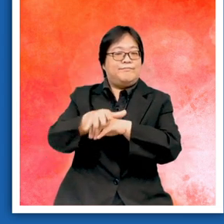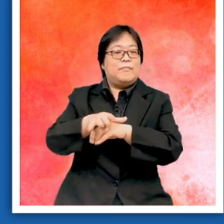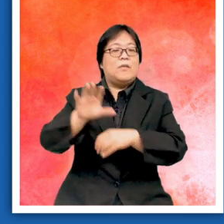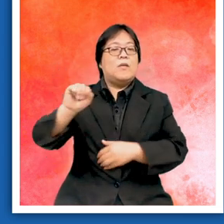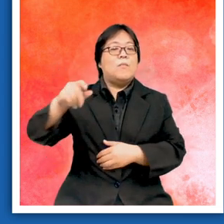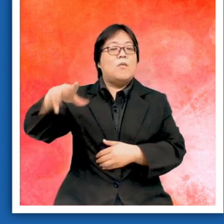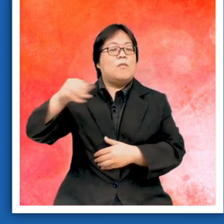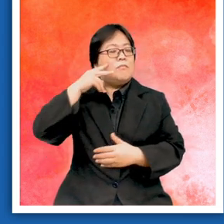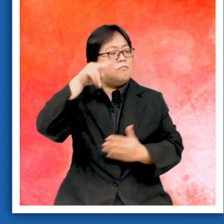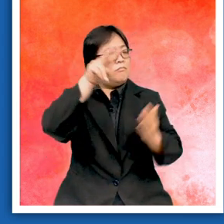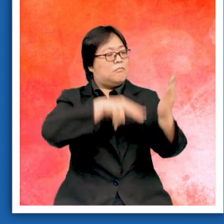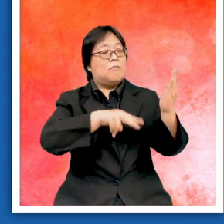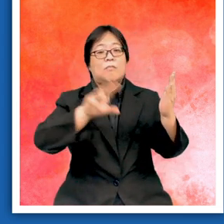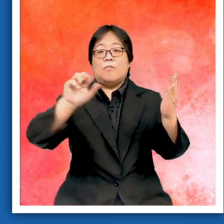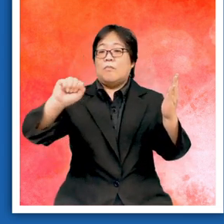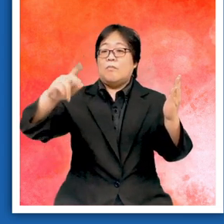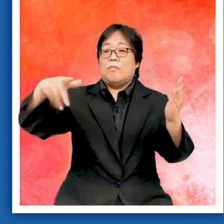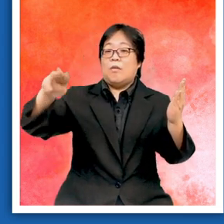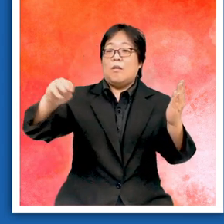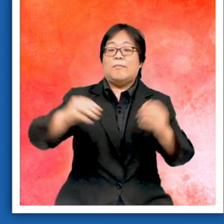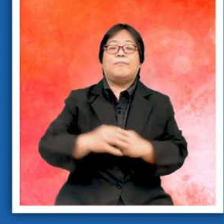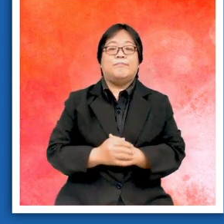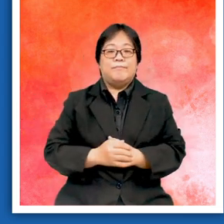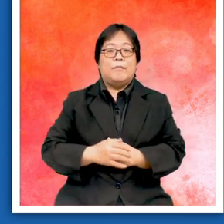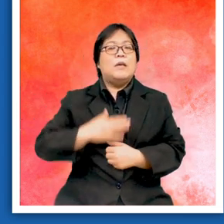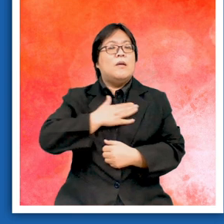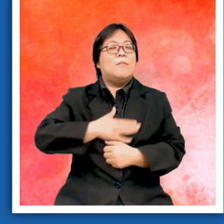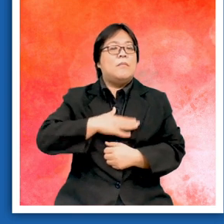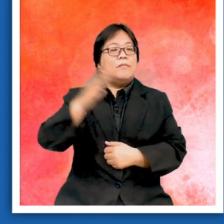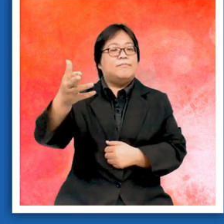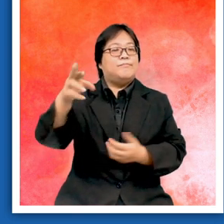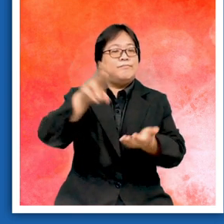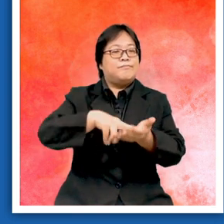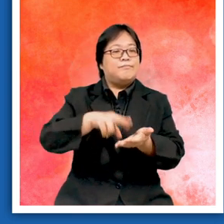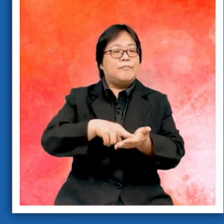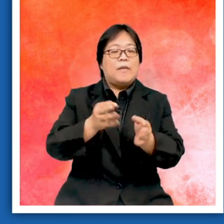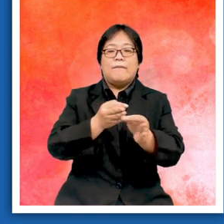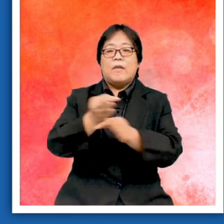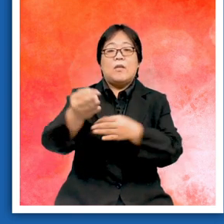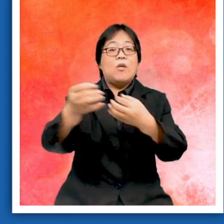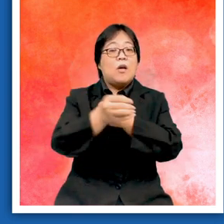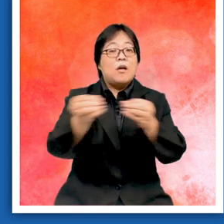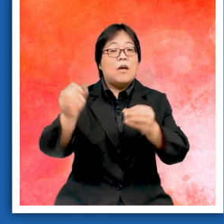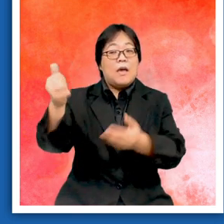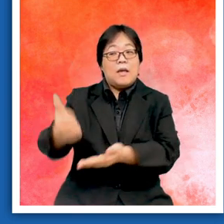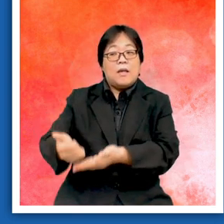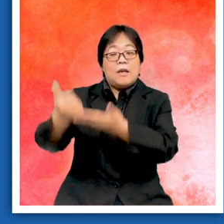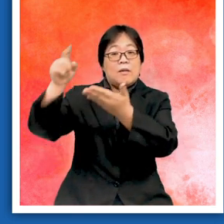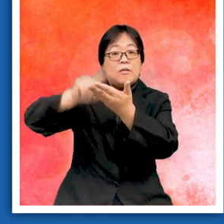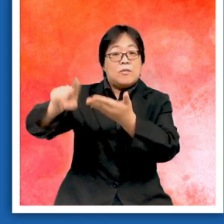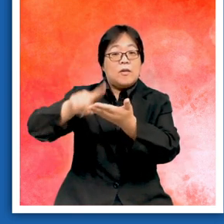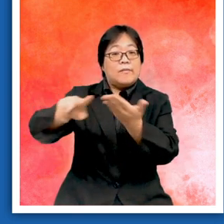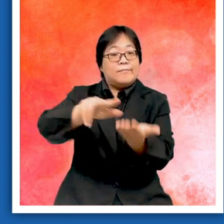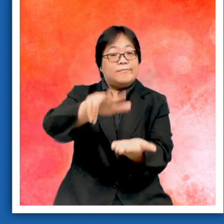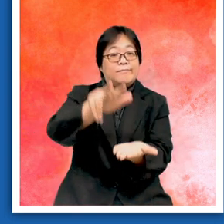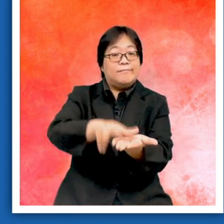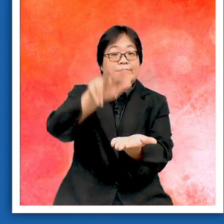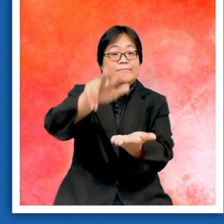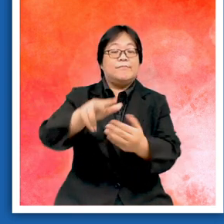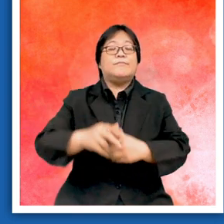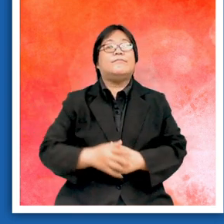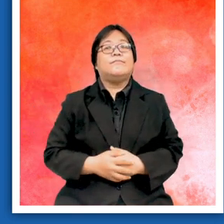see in Spectrum. So I suggest you report the issue to your faculty office so that they could check and verify